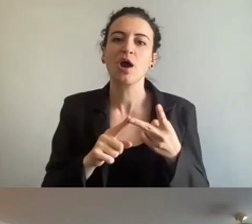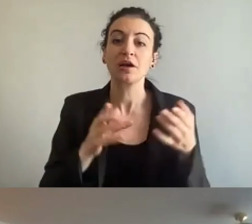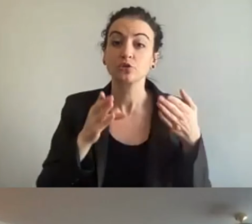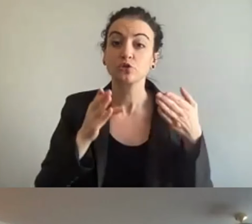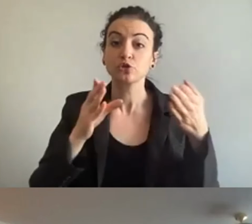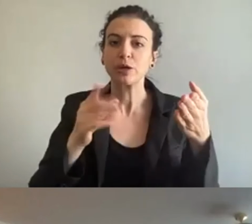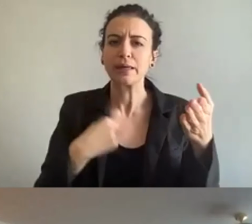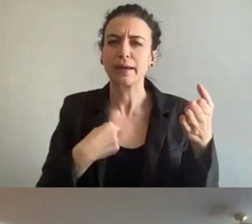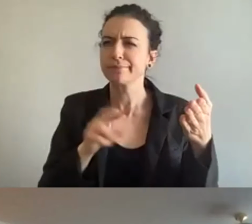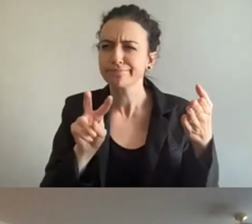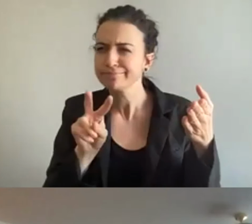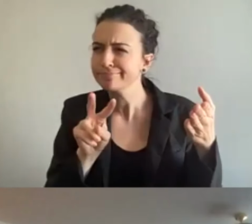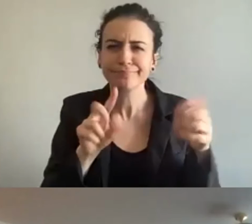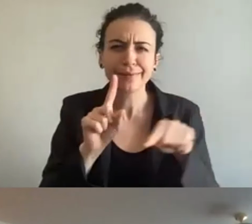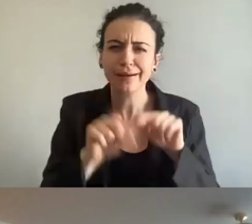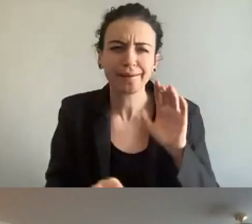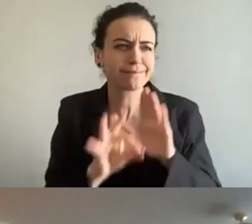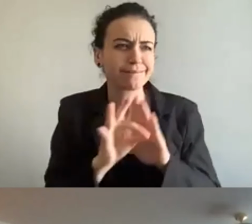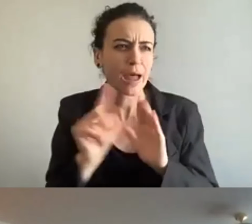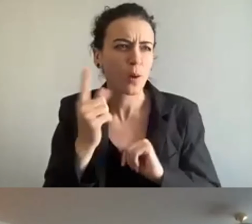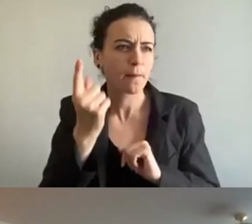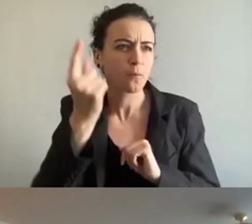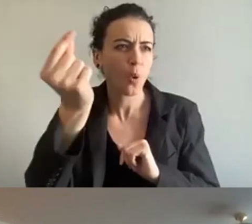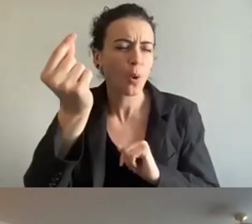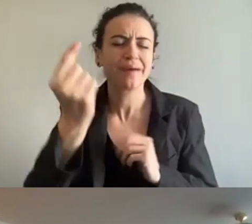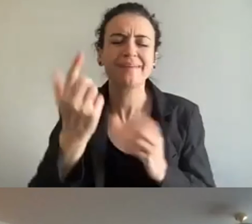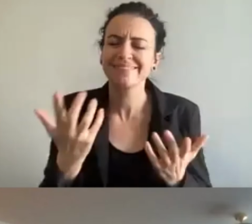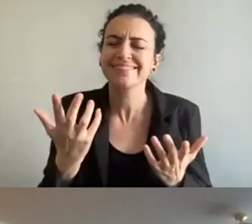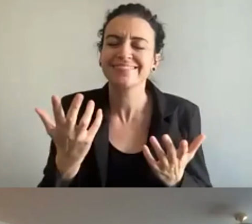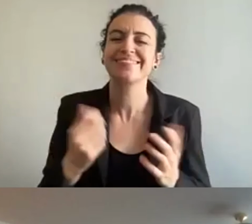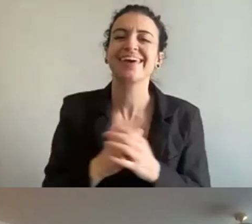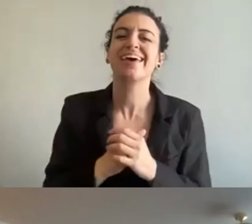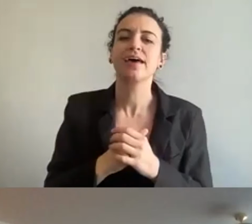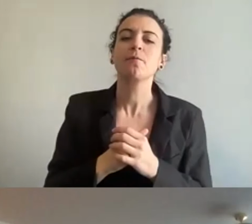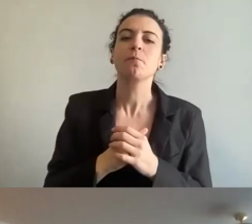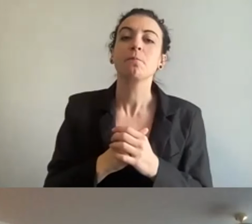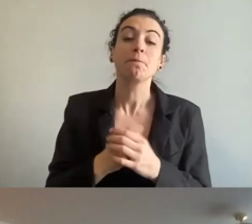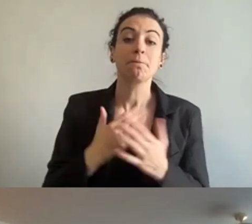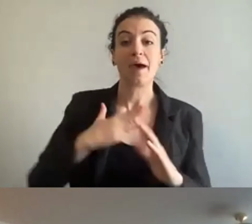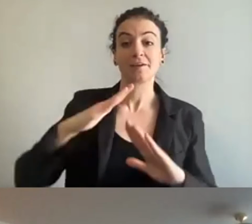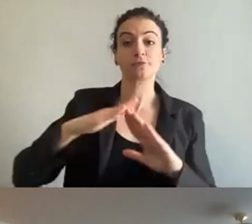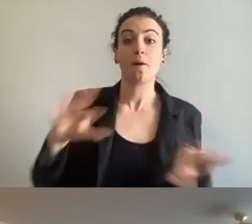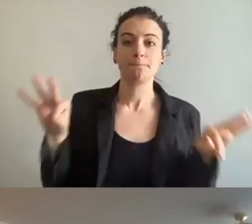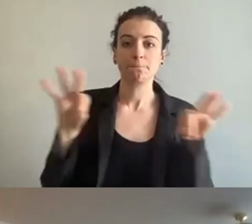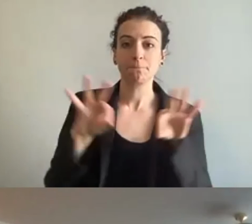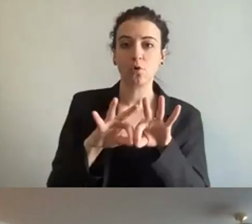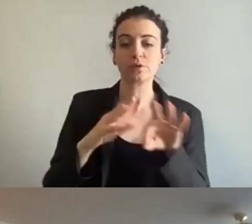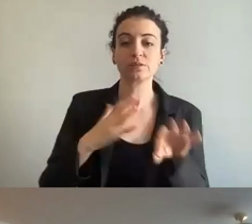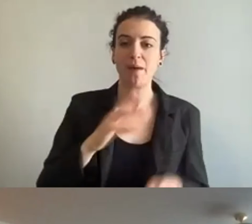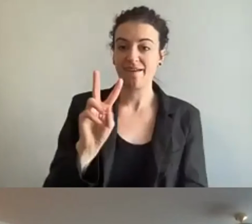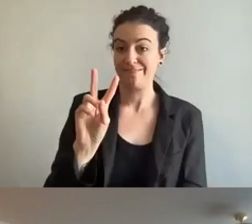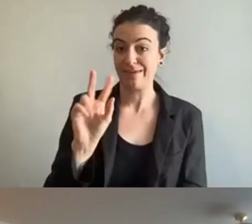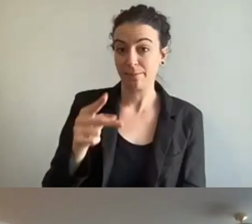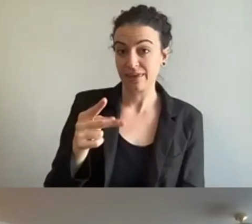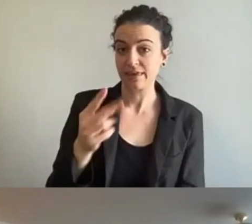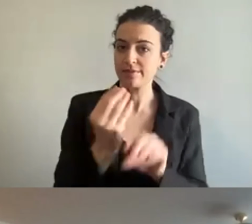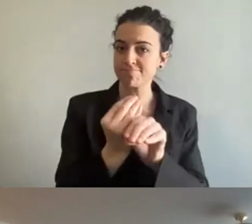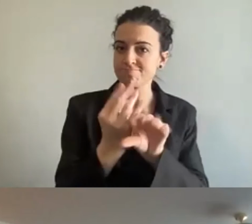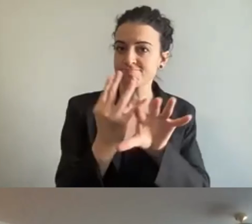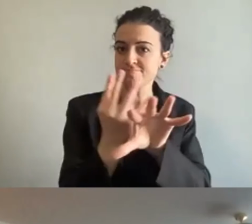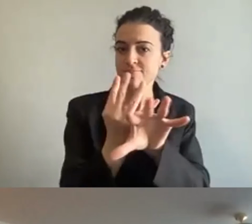way back. My most important one is my video phone for the deaf and hard of